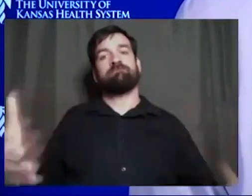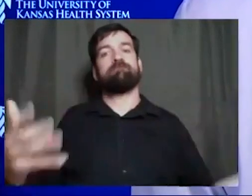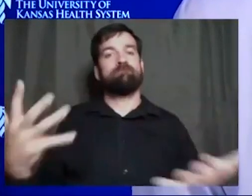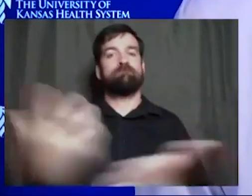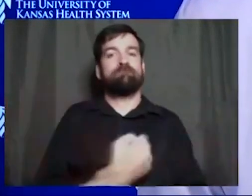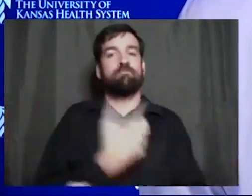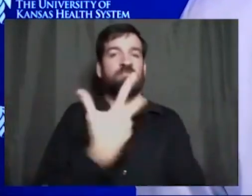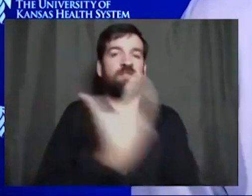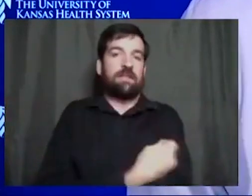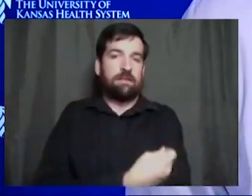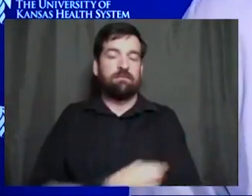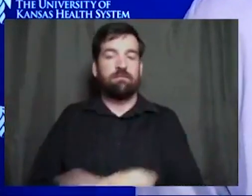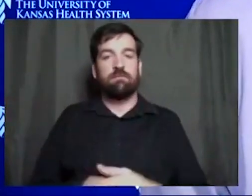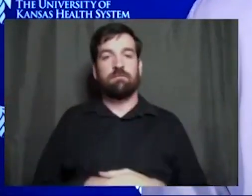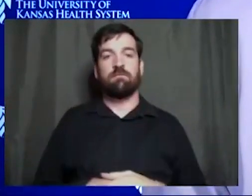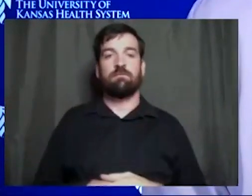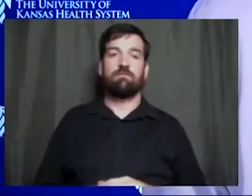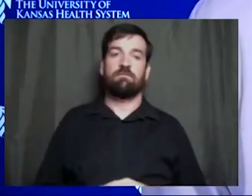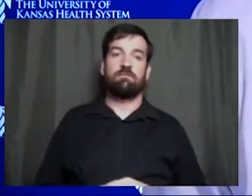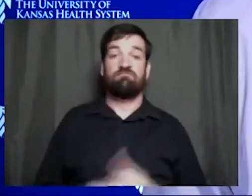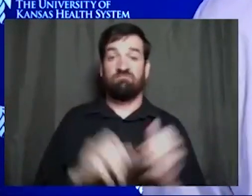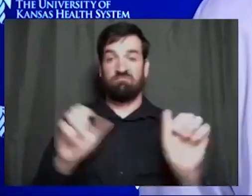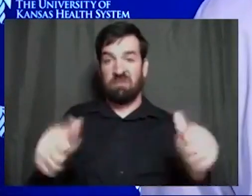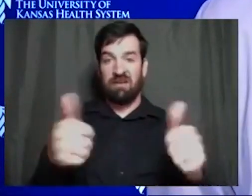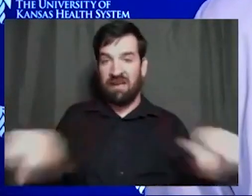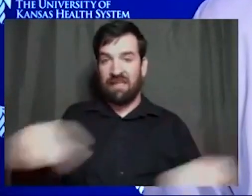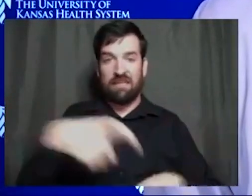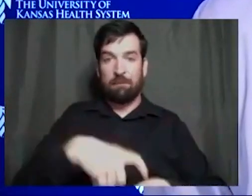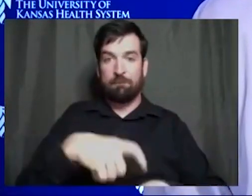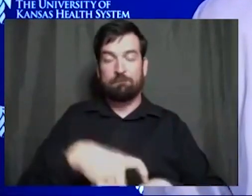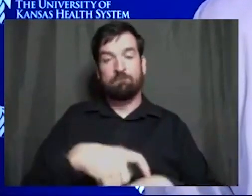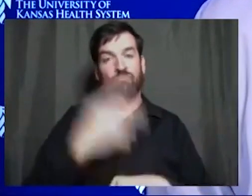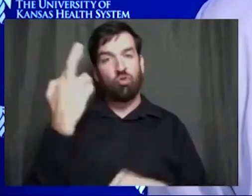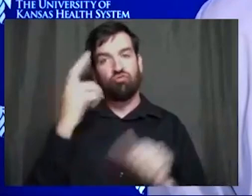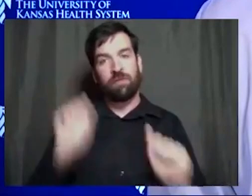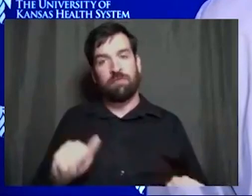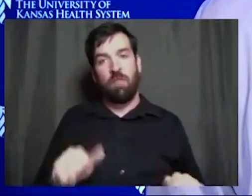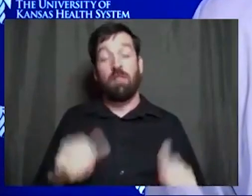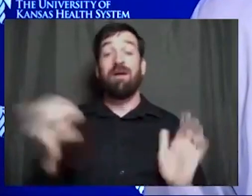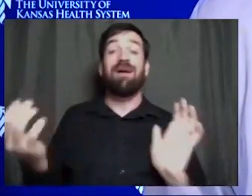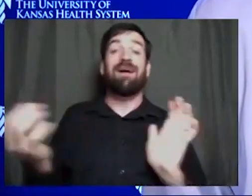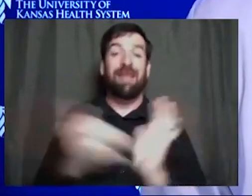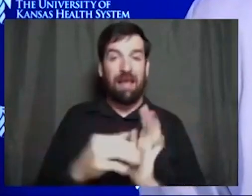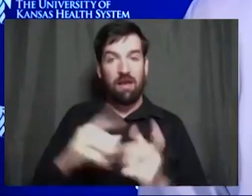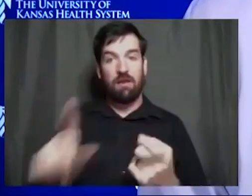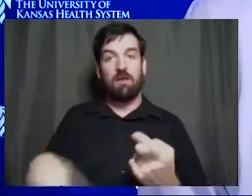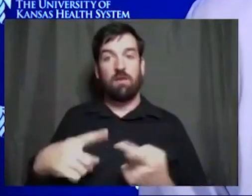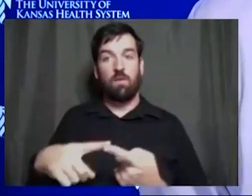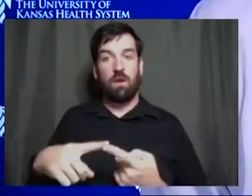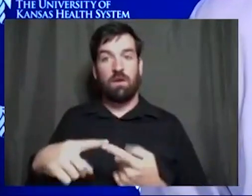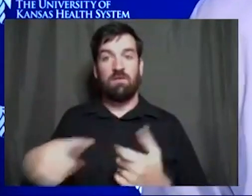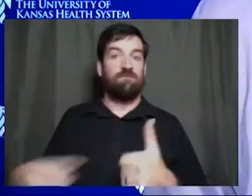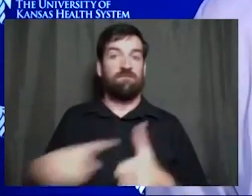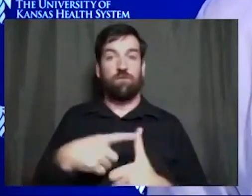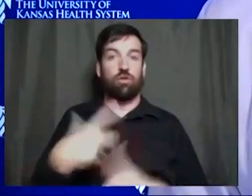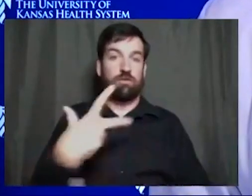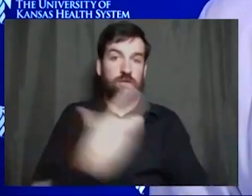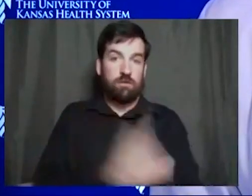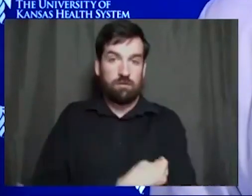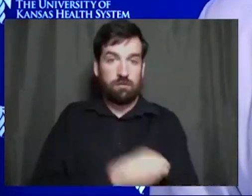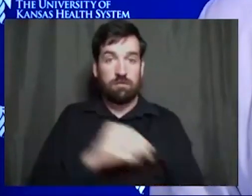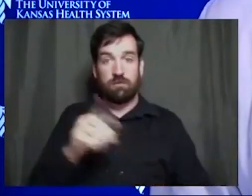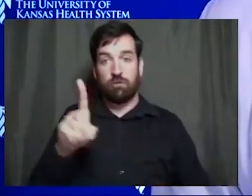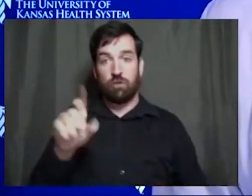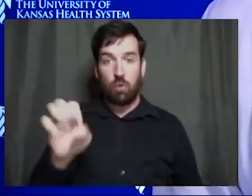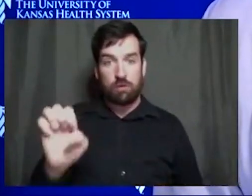you can do it at any point. It is certainly reasonable. And again, remember, when you get that first vaccine dose, that will